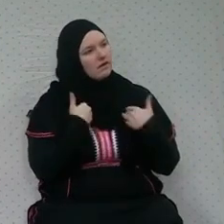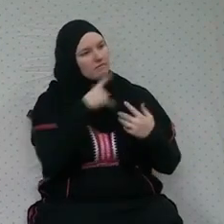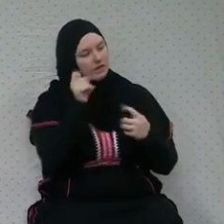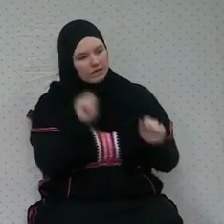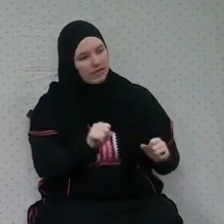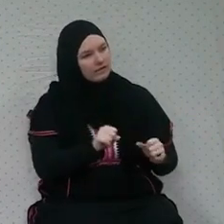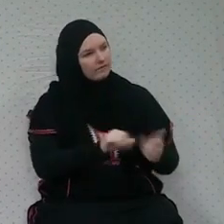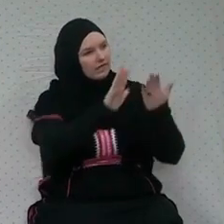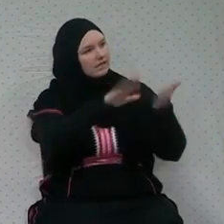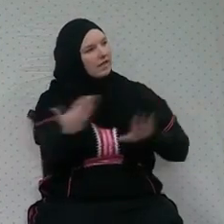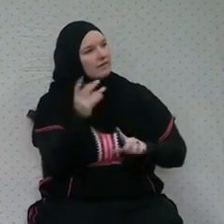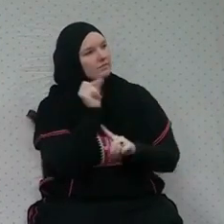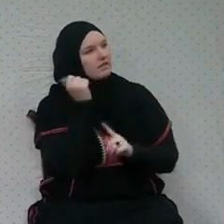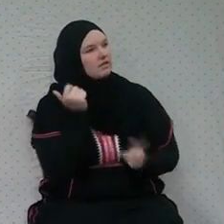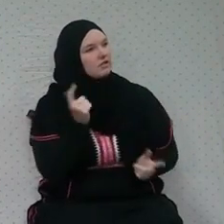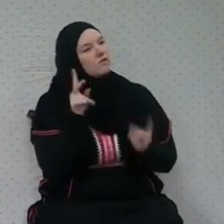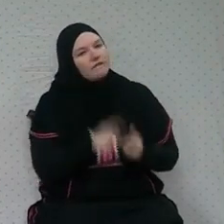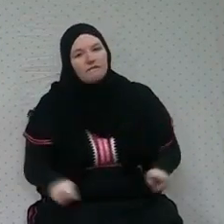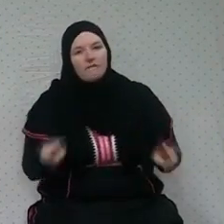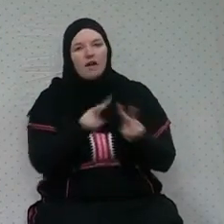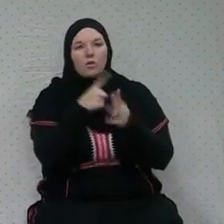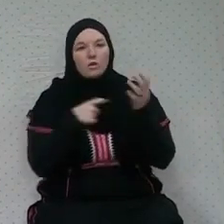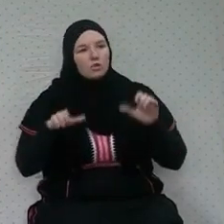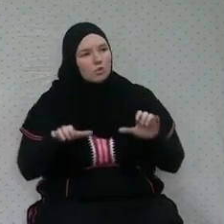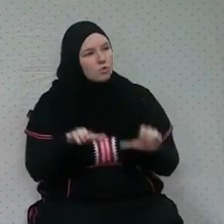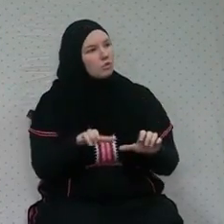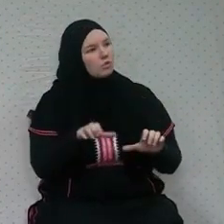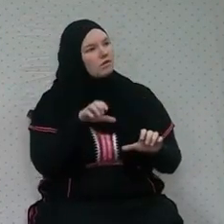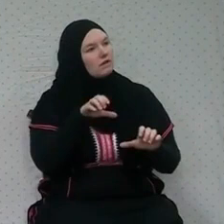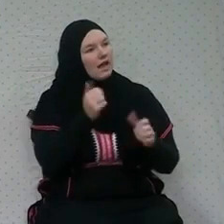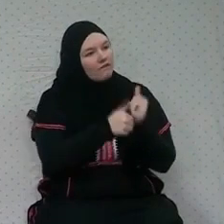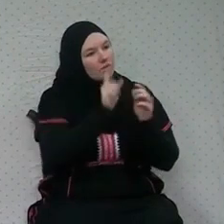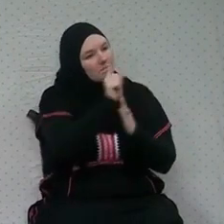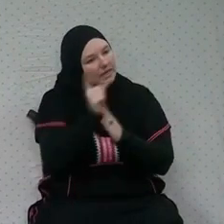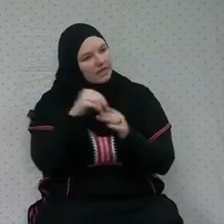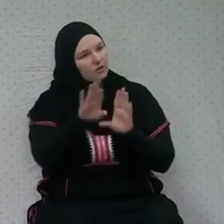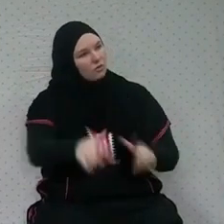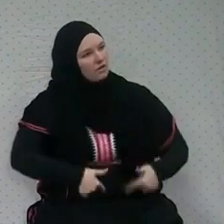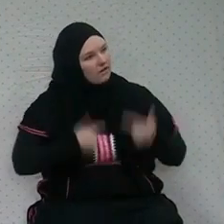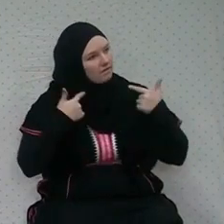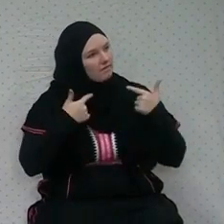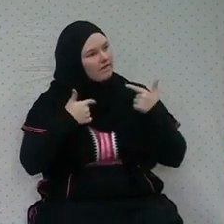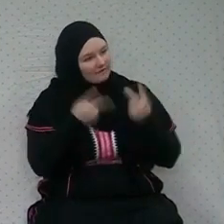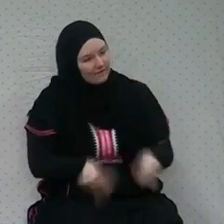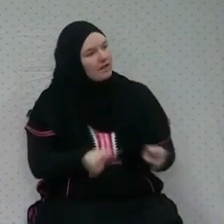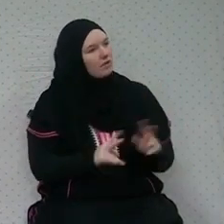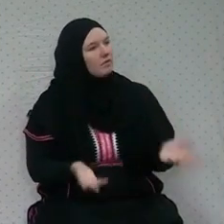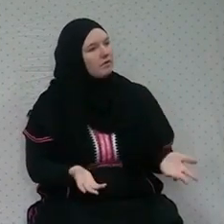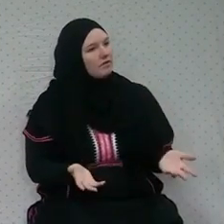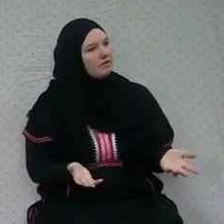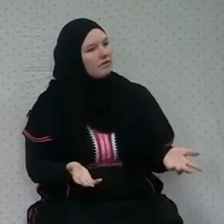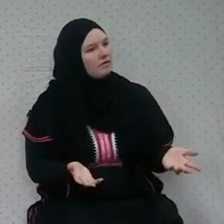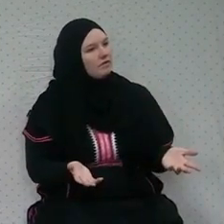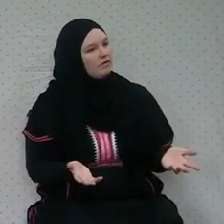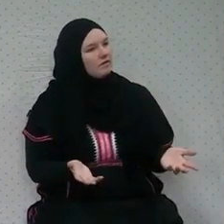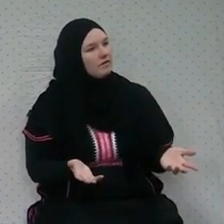the value of what you do with those moments that you call my life is even much greater than